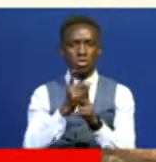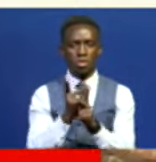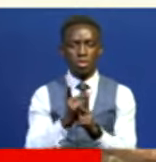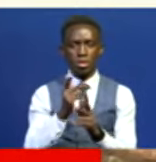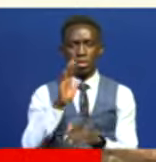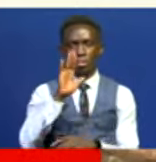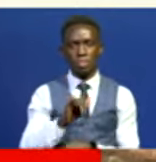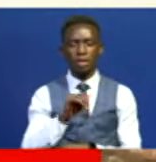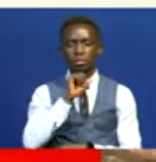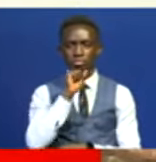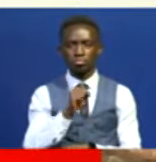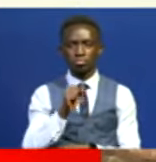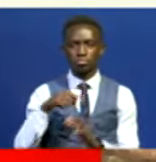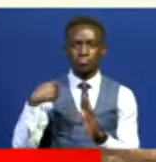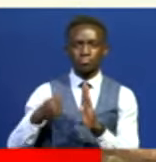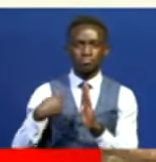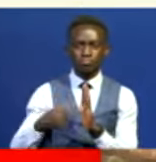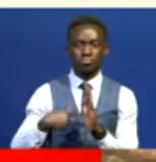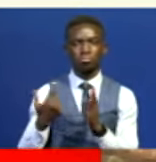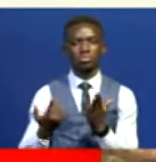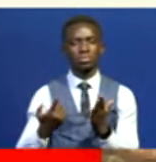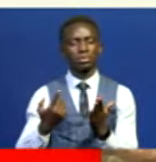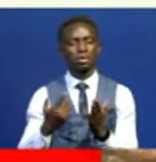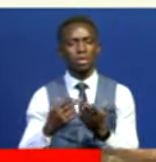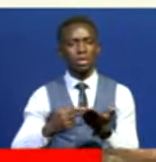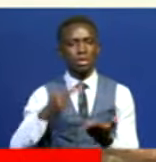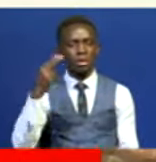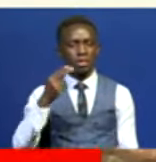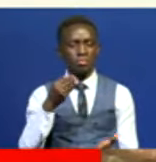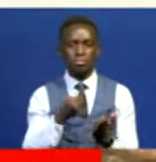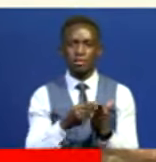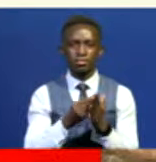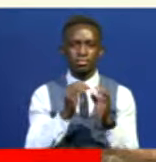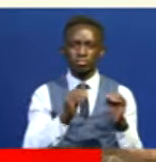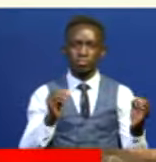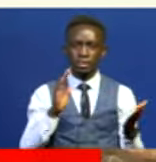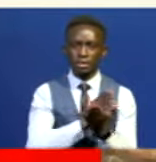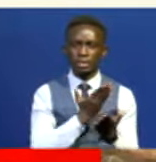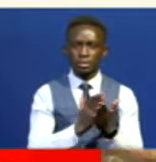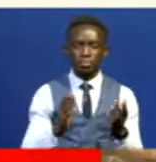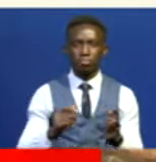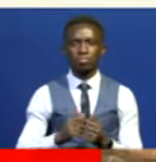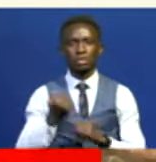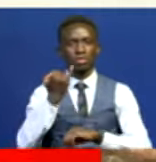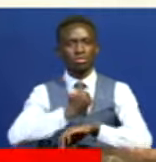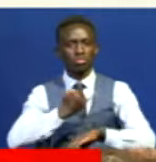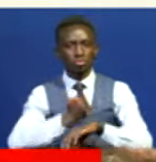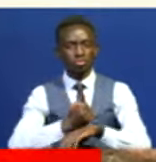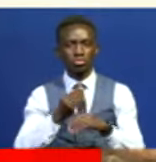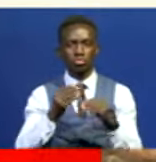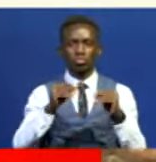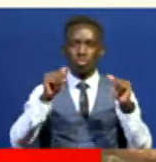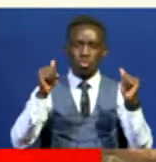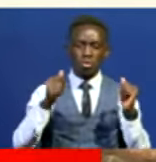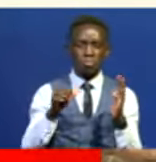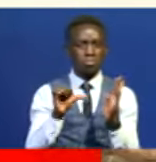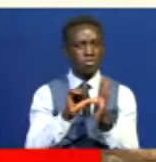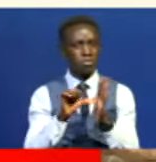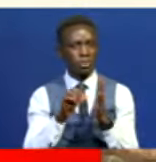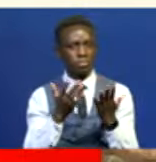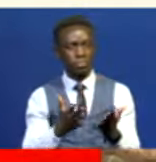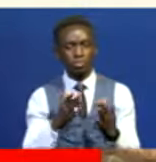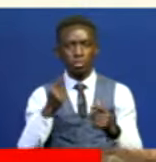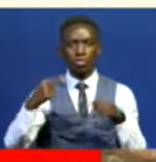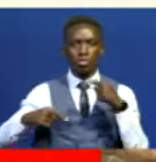aging mills, high indebtedness of sector institutions, diminishing soil fertility, competition